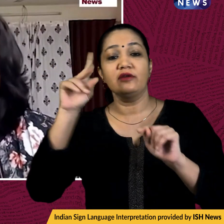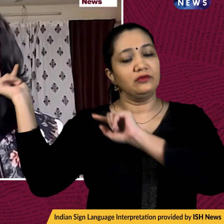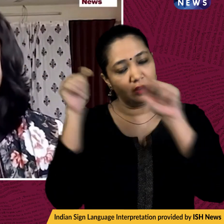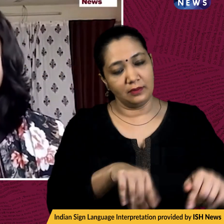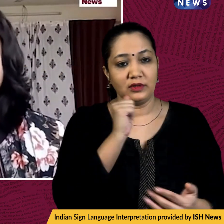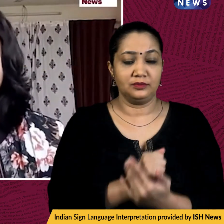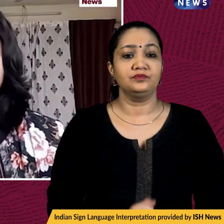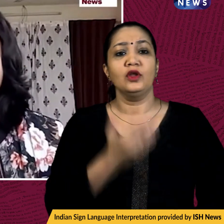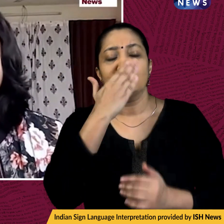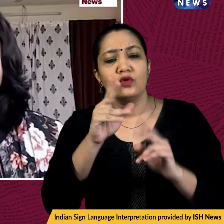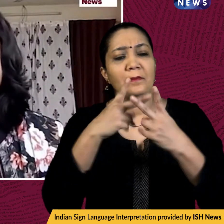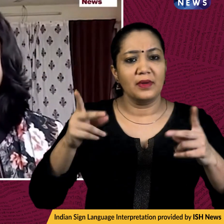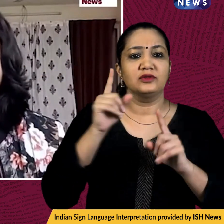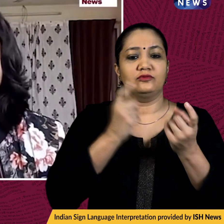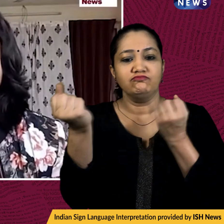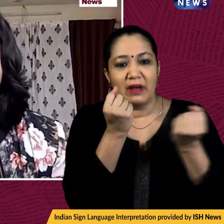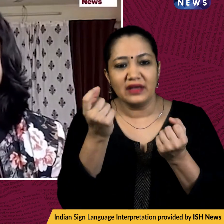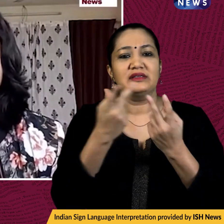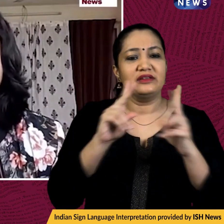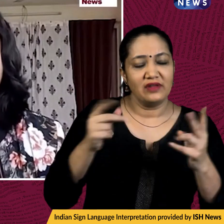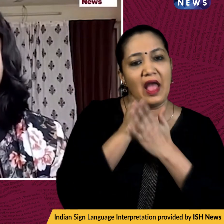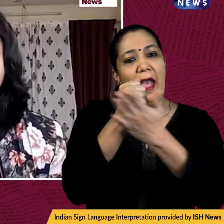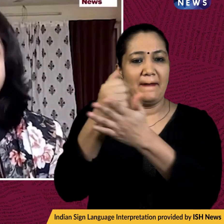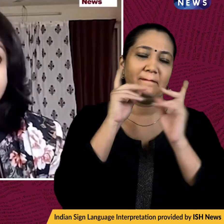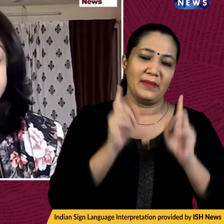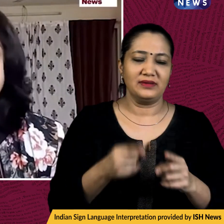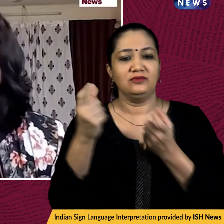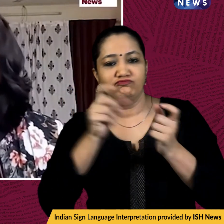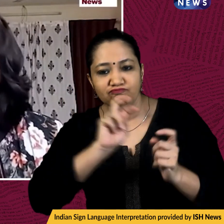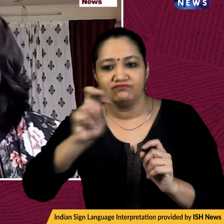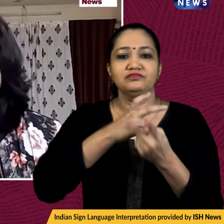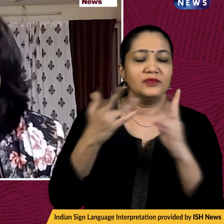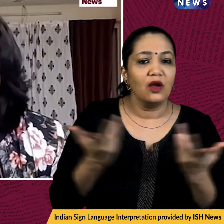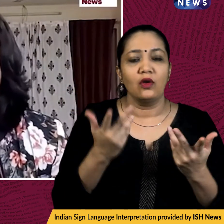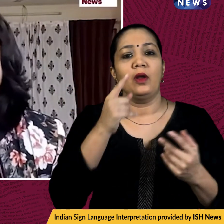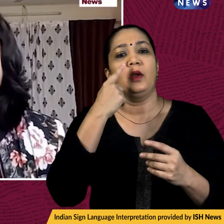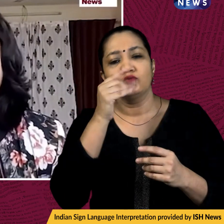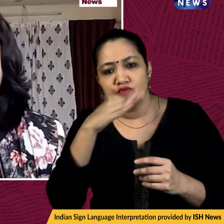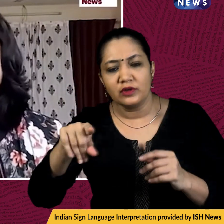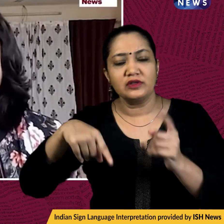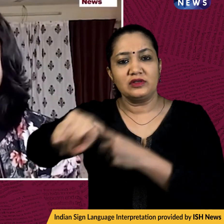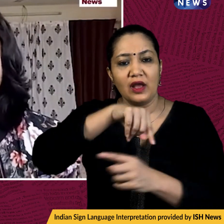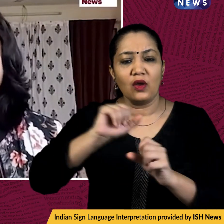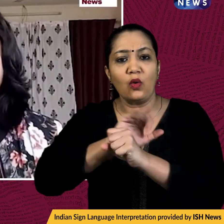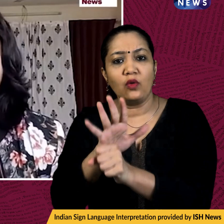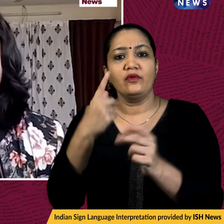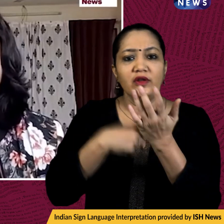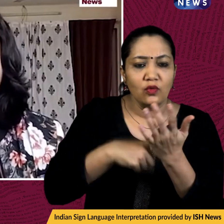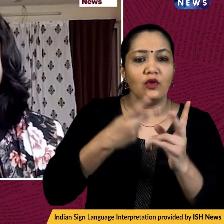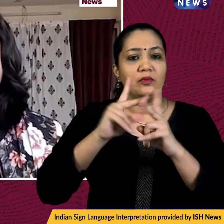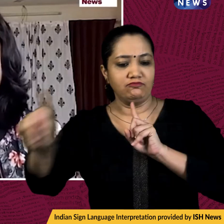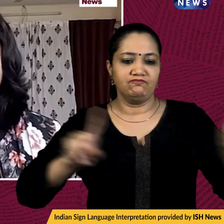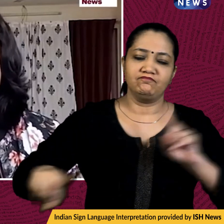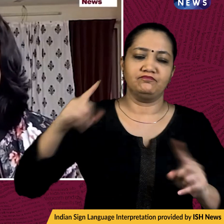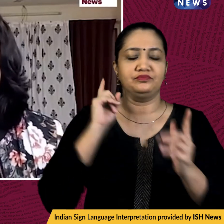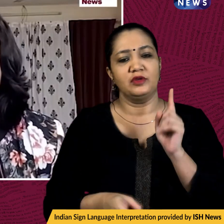12. Schools may also deploy transportation facilities for the convenience of students and parents with COVID